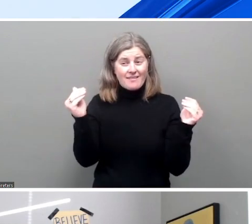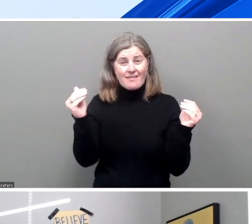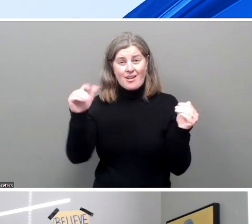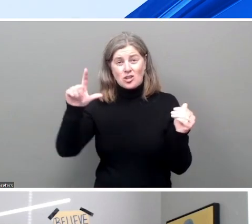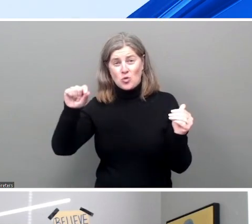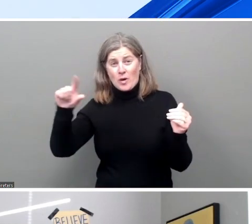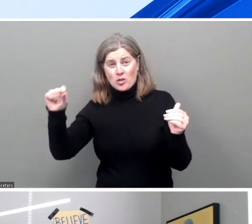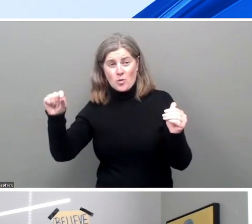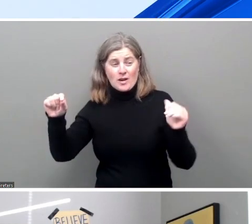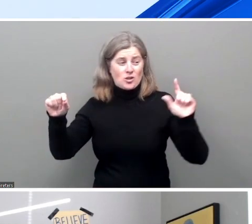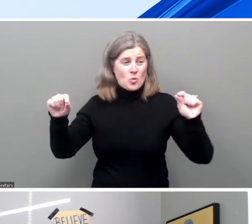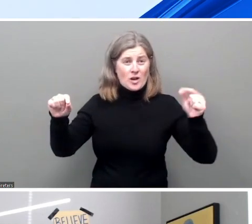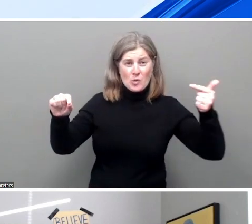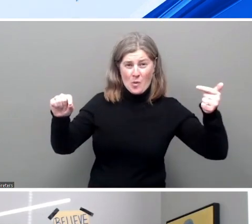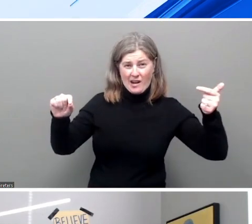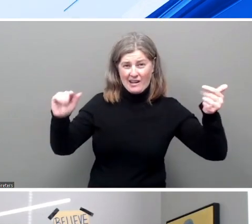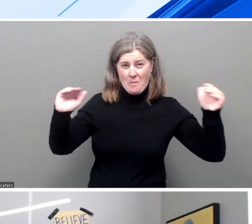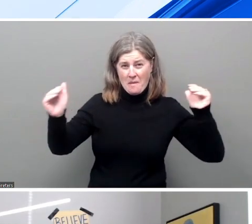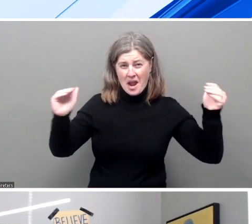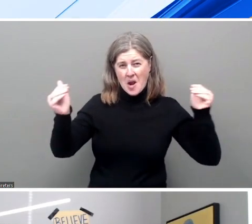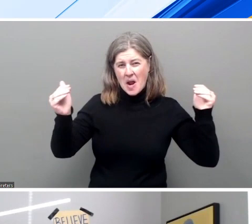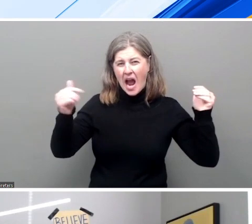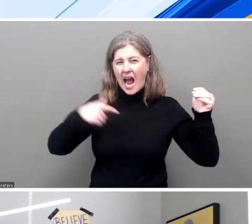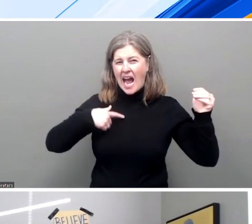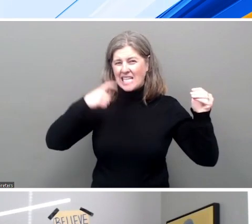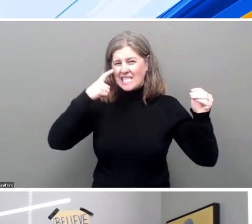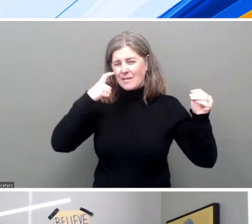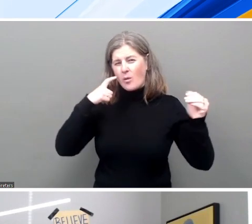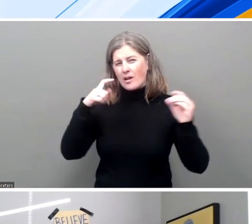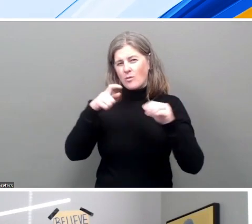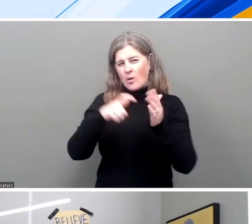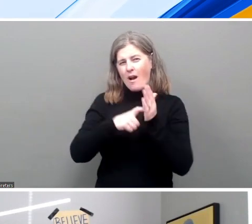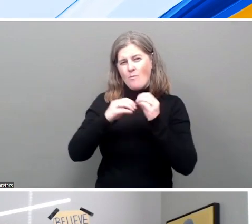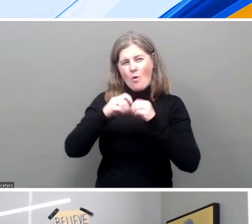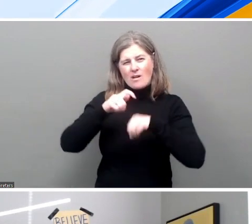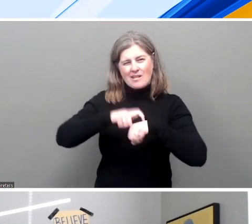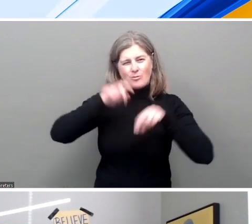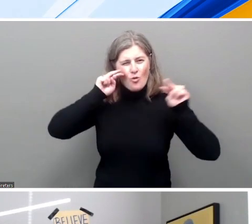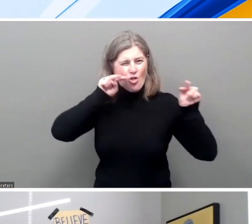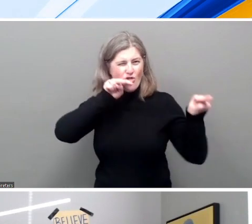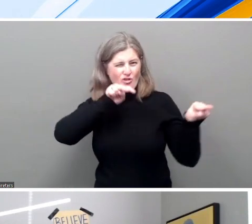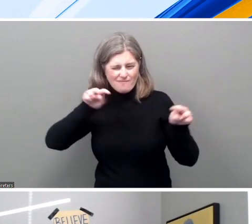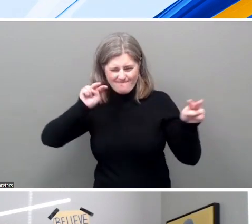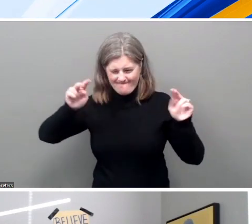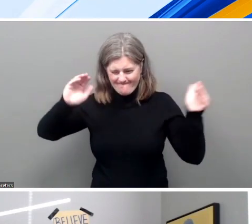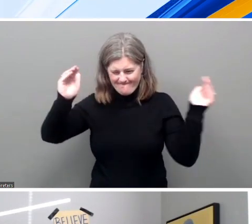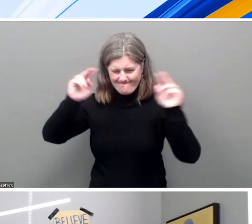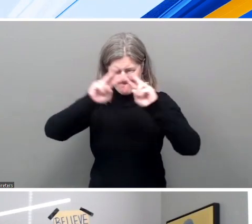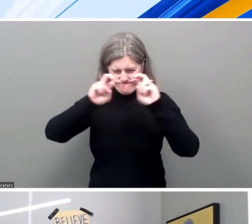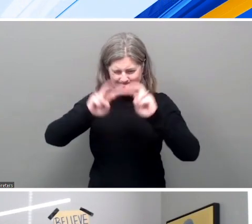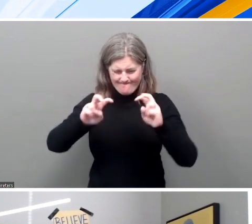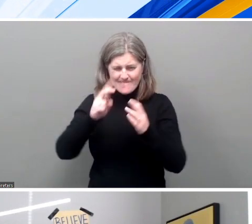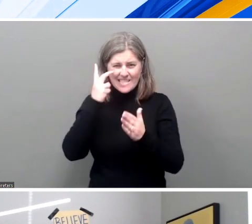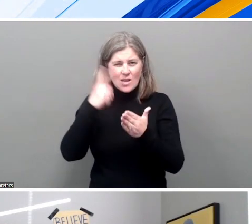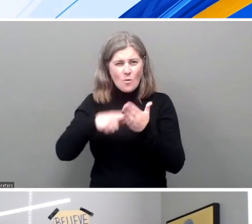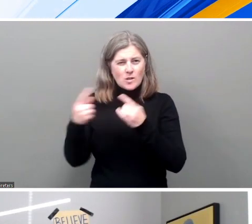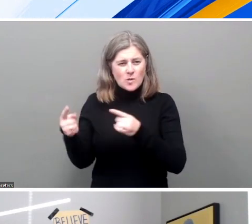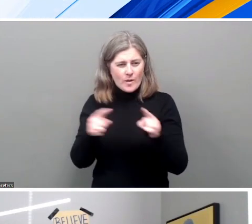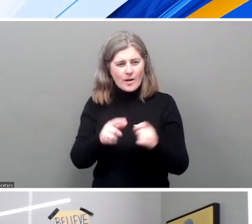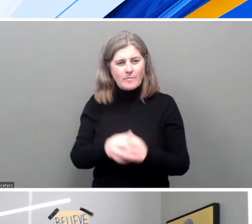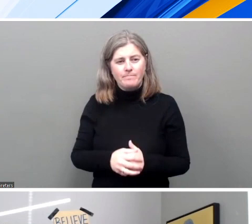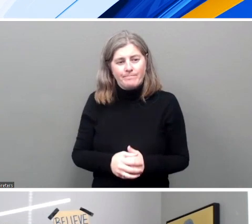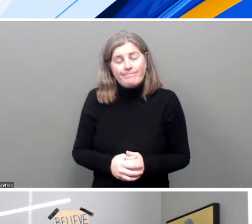and I think we'll need a little bit more time to look at that and try to break that down